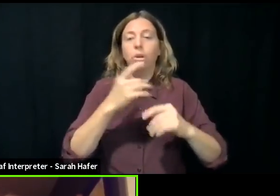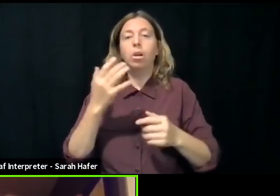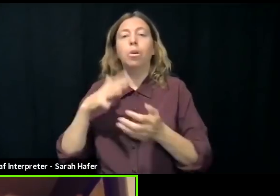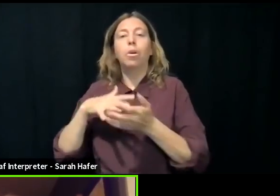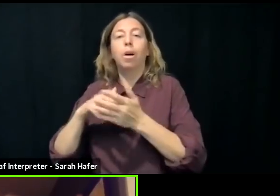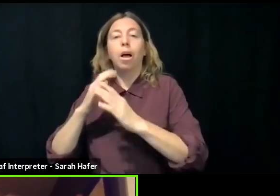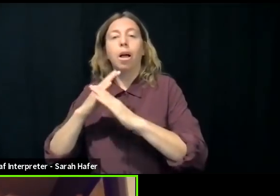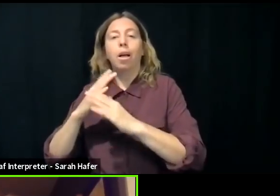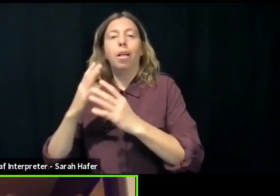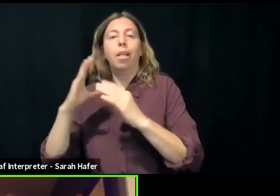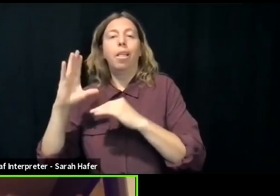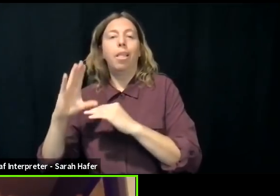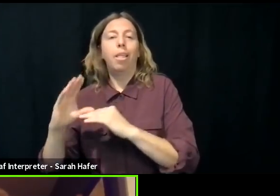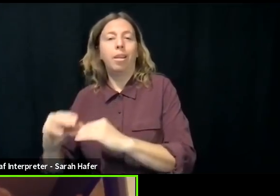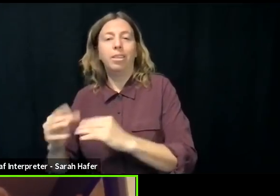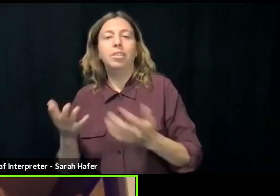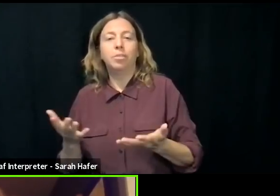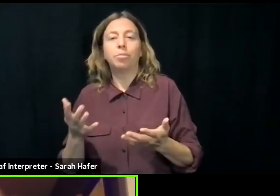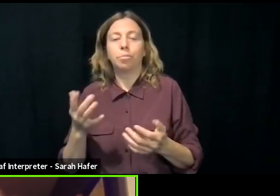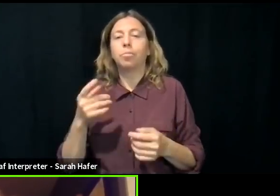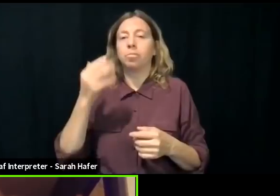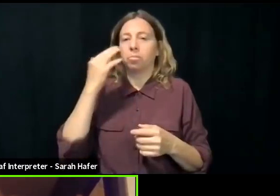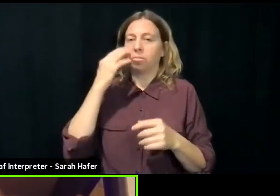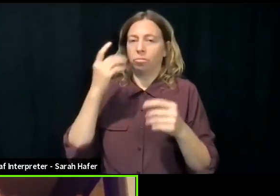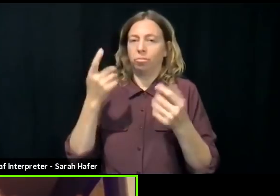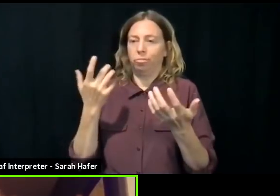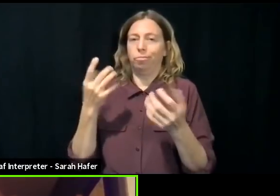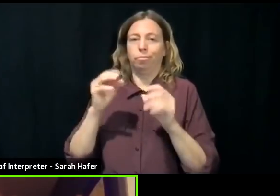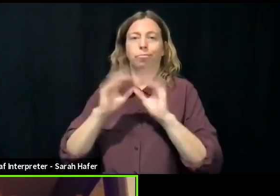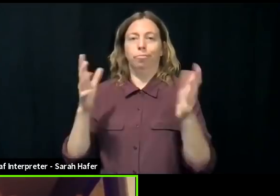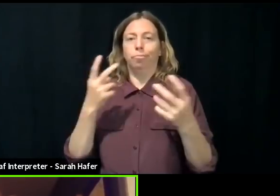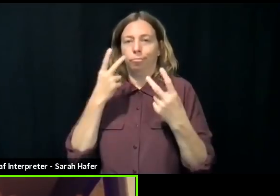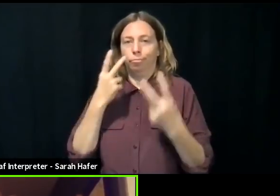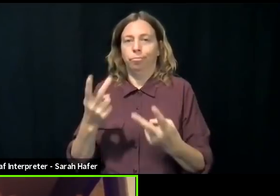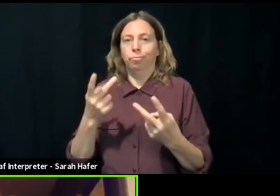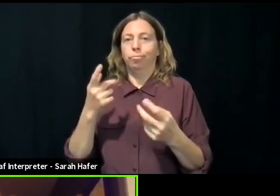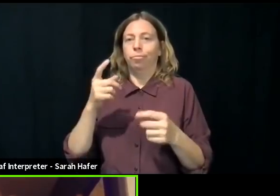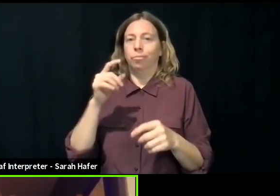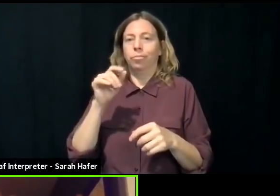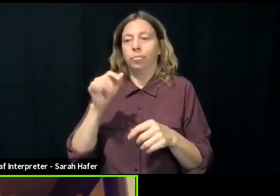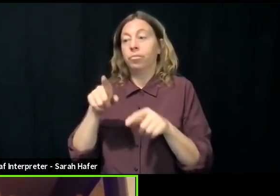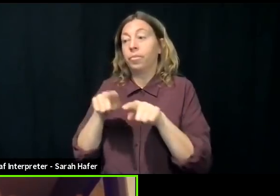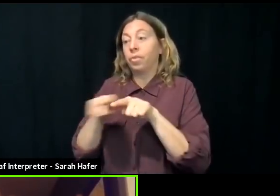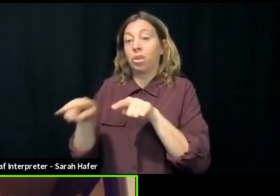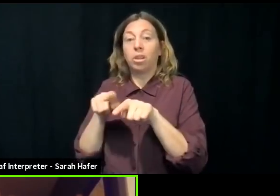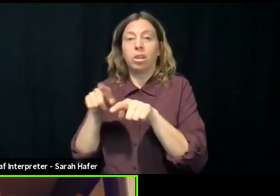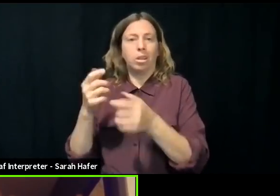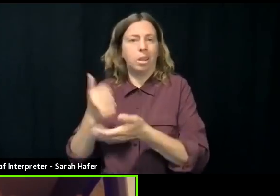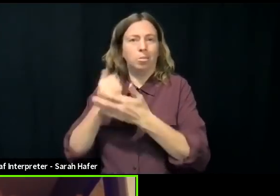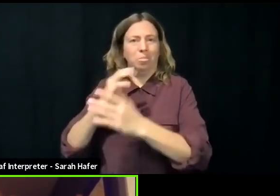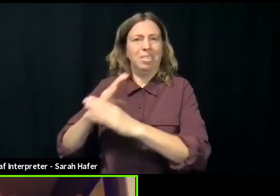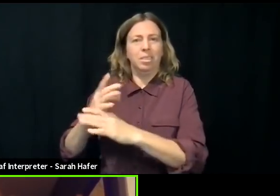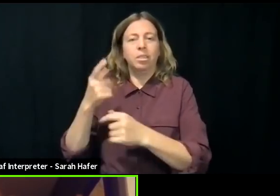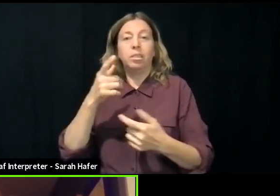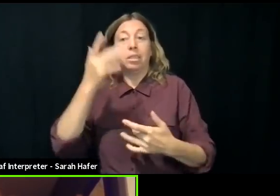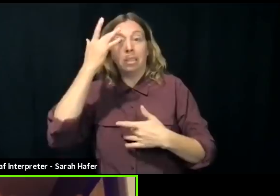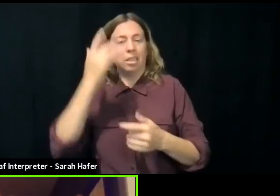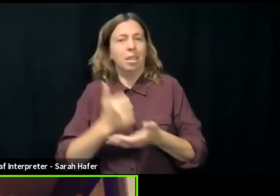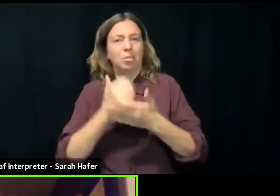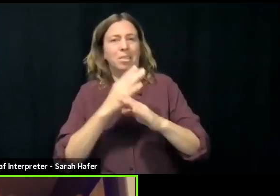work against these emerging variants. And what we also know is that those individuals who've recovered from vaccine have a robust response